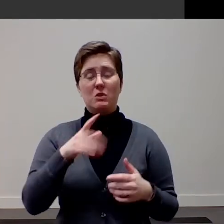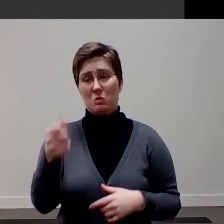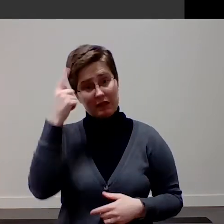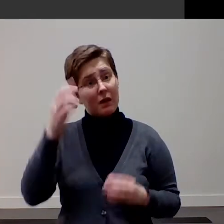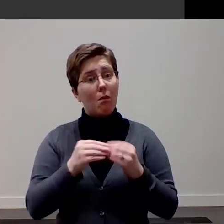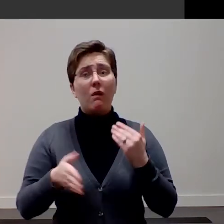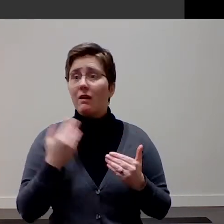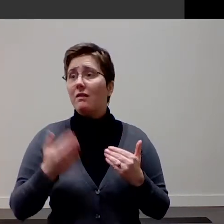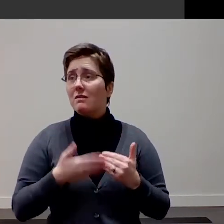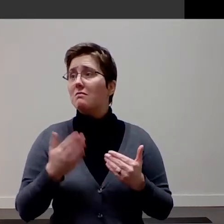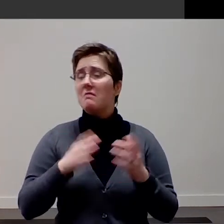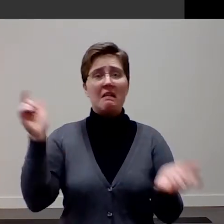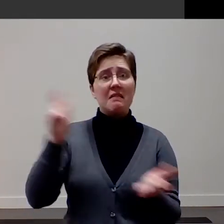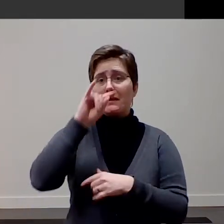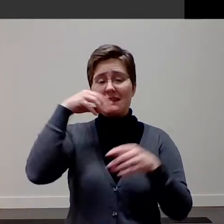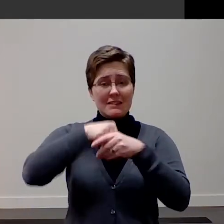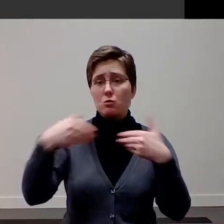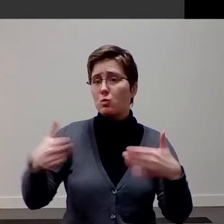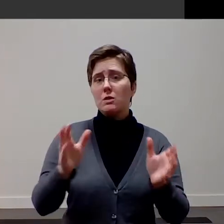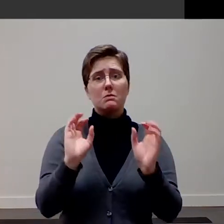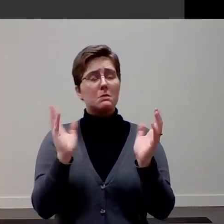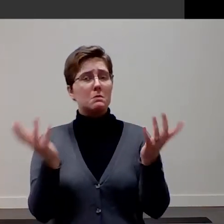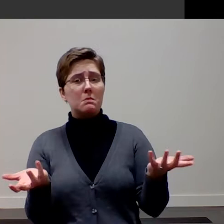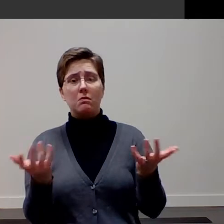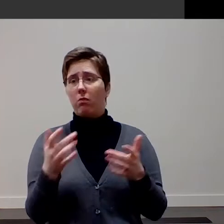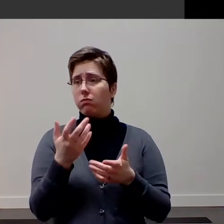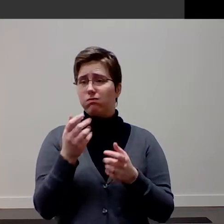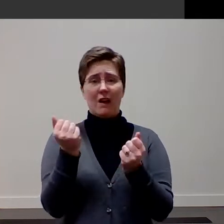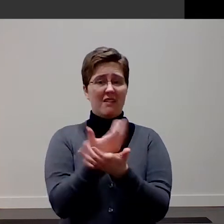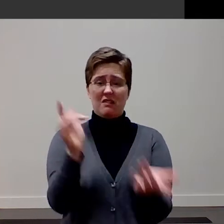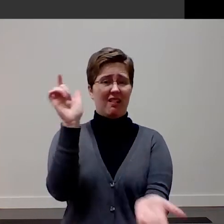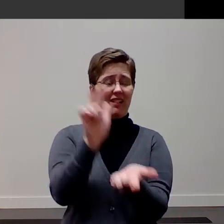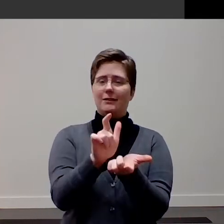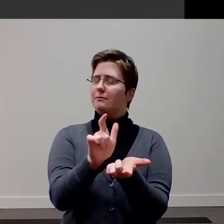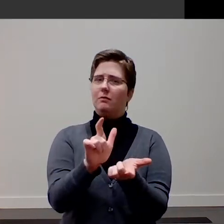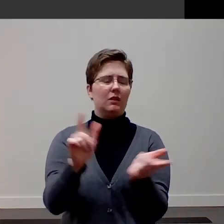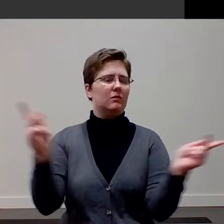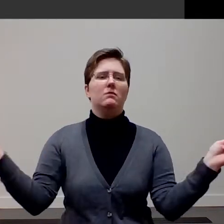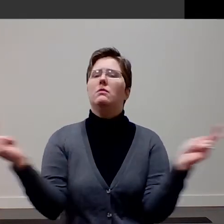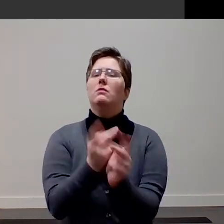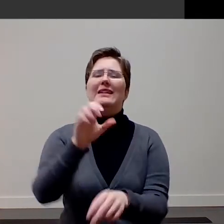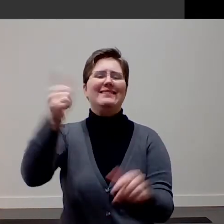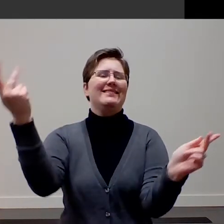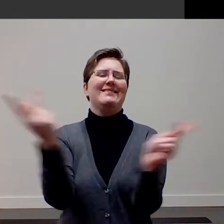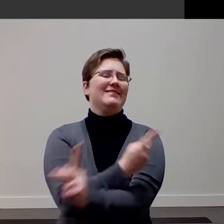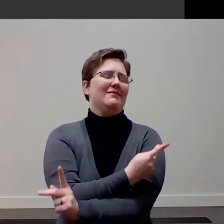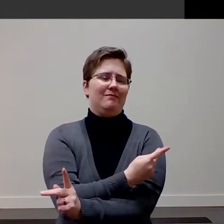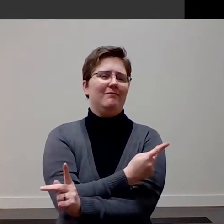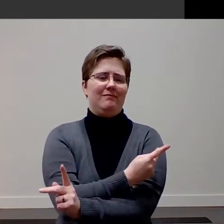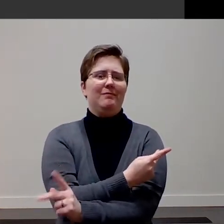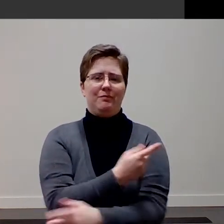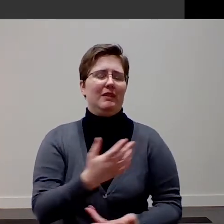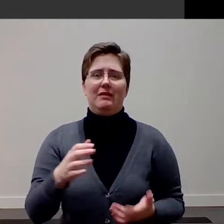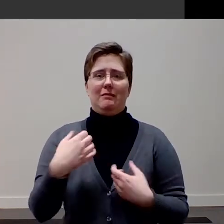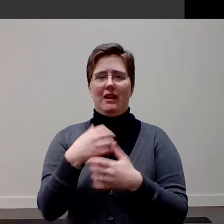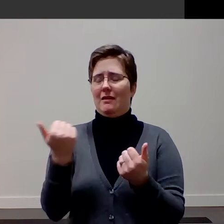easier with less kids or the things would be reduced, but it's like tenfold on top of each other, trying to make